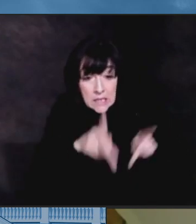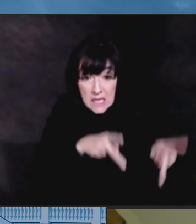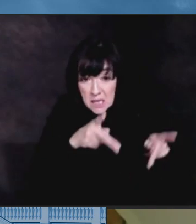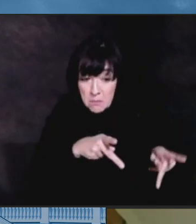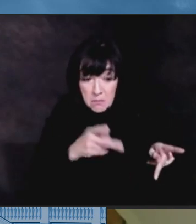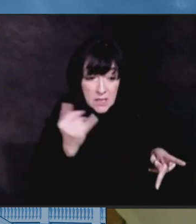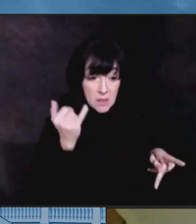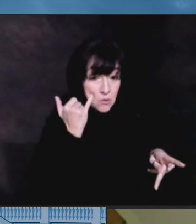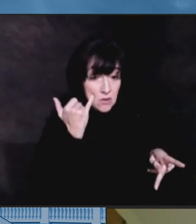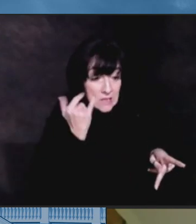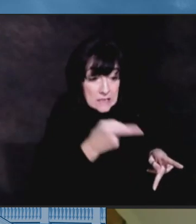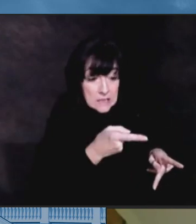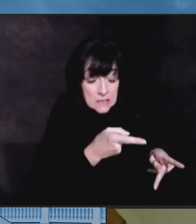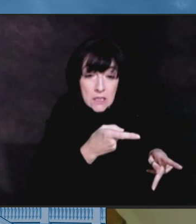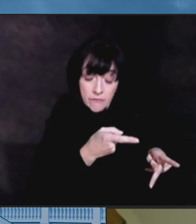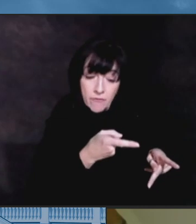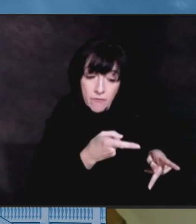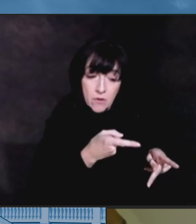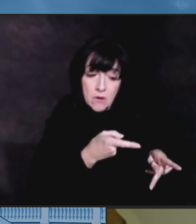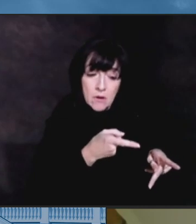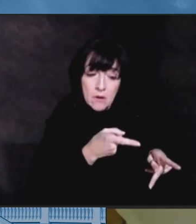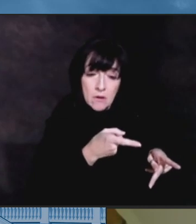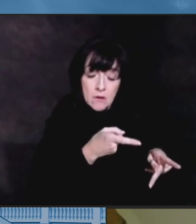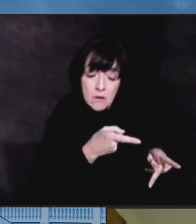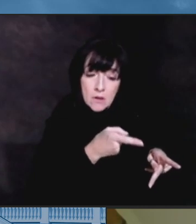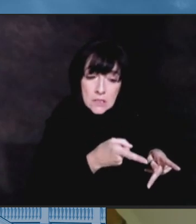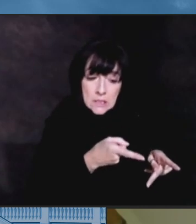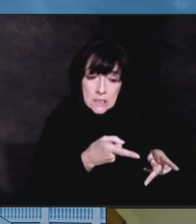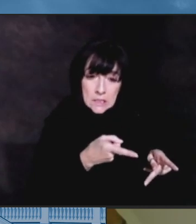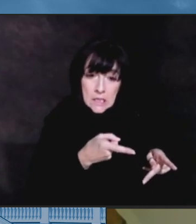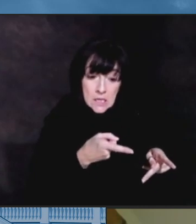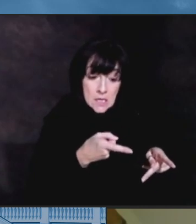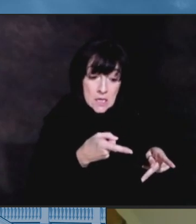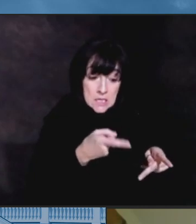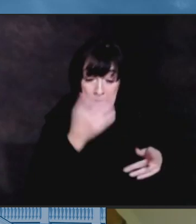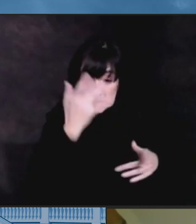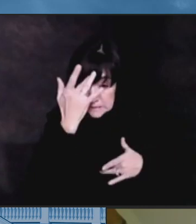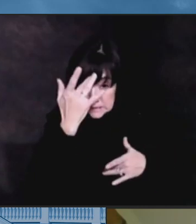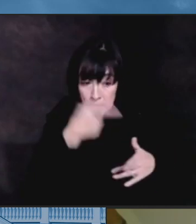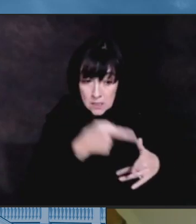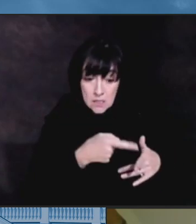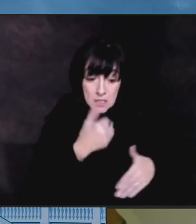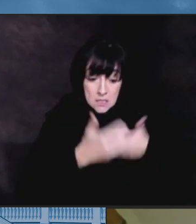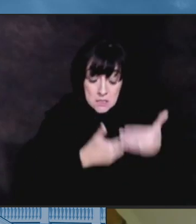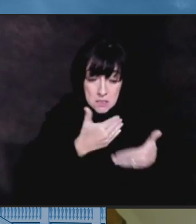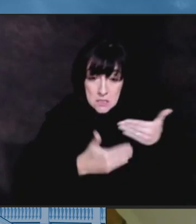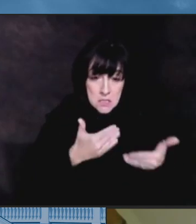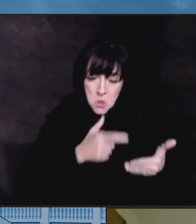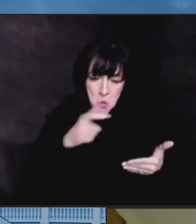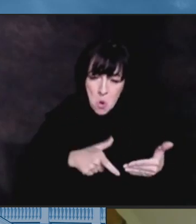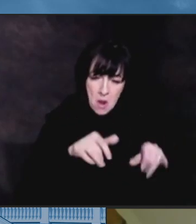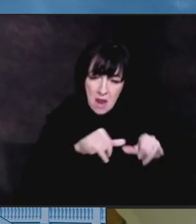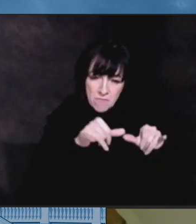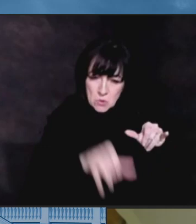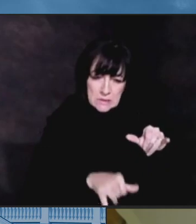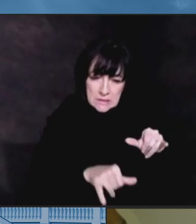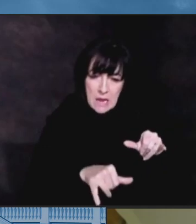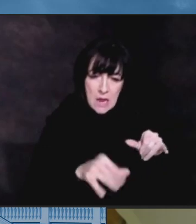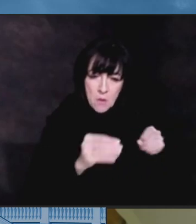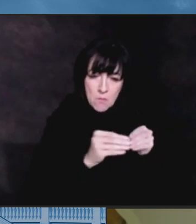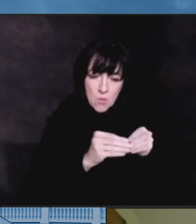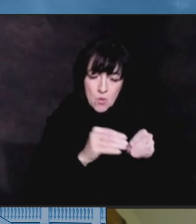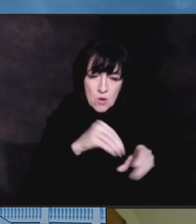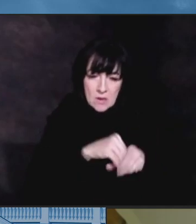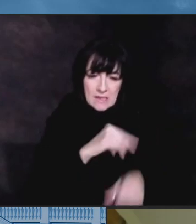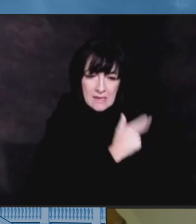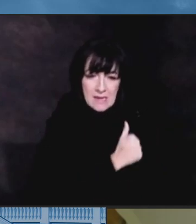whether that's somebody that needs to return to an assisted living facility that's not COVID-19 positive, or whether it's